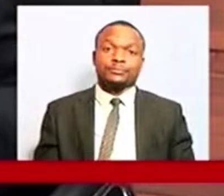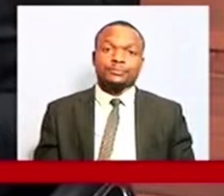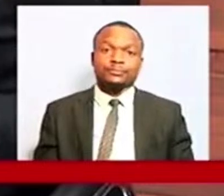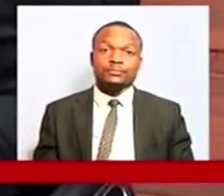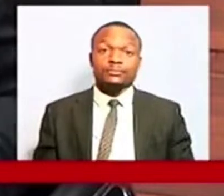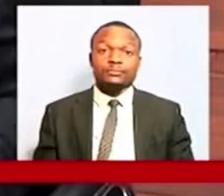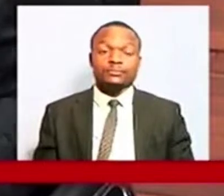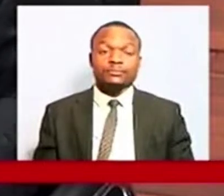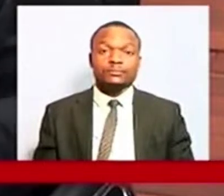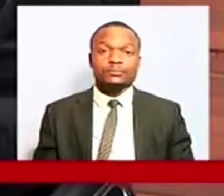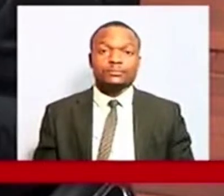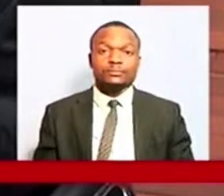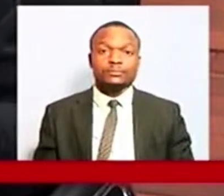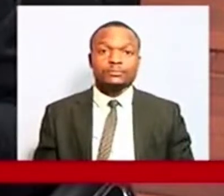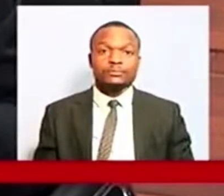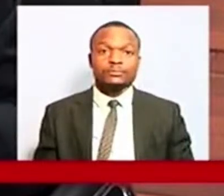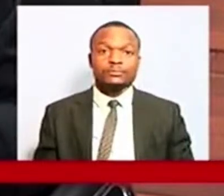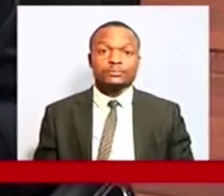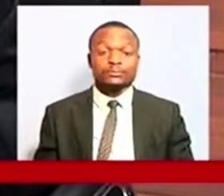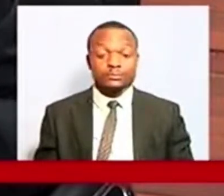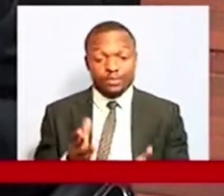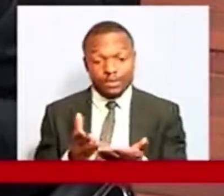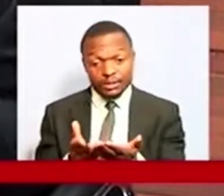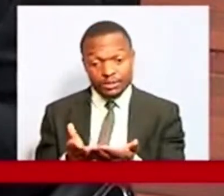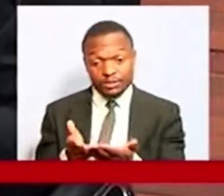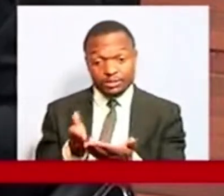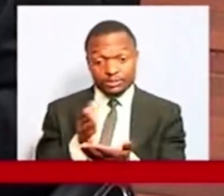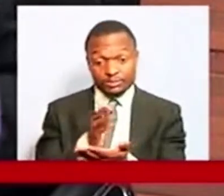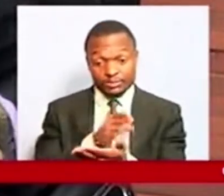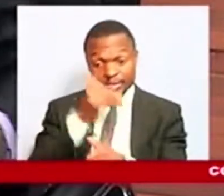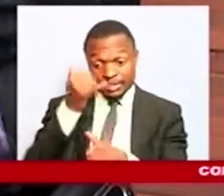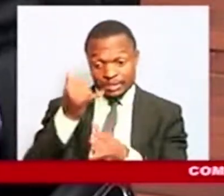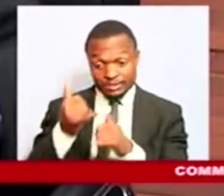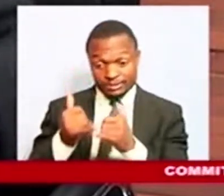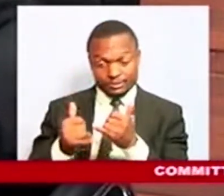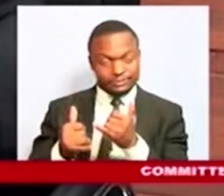the list, the page number, the last,